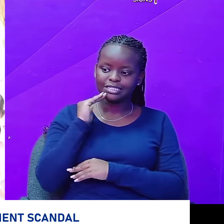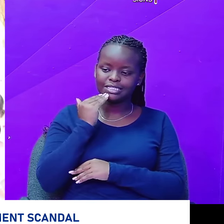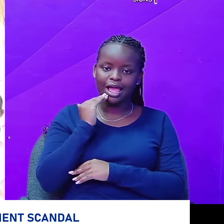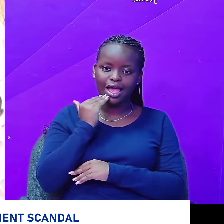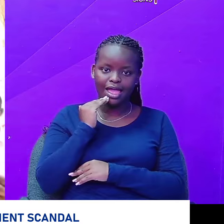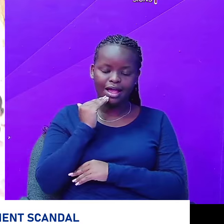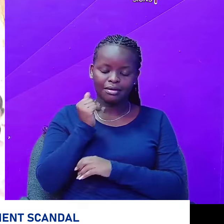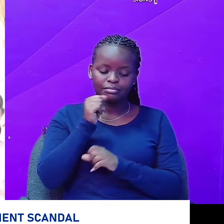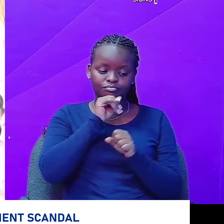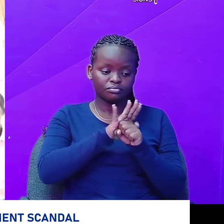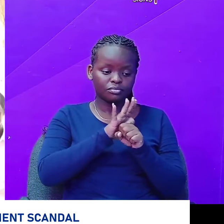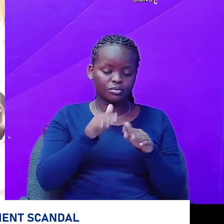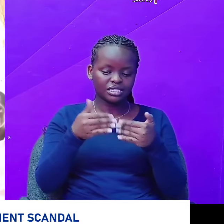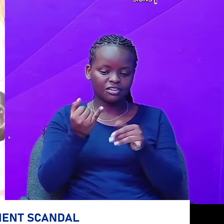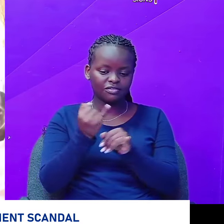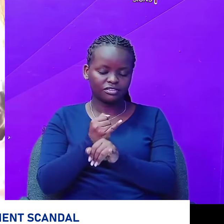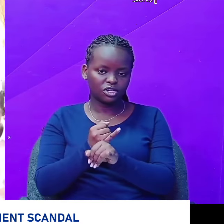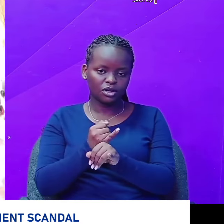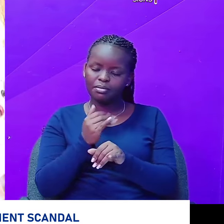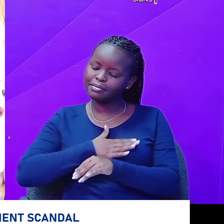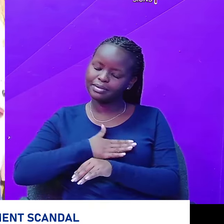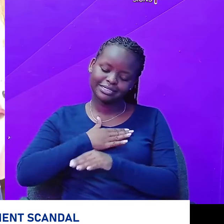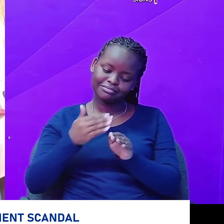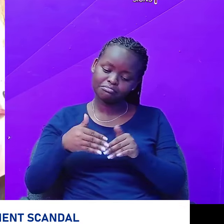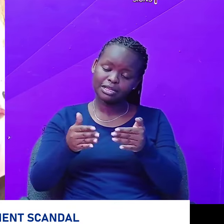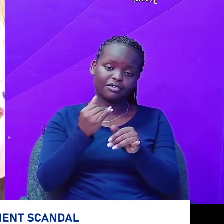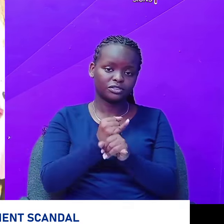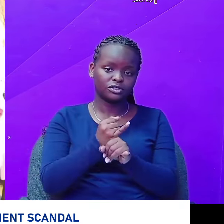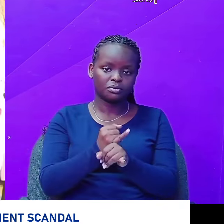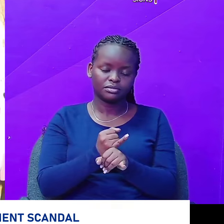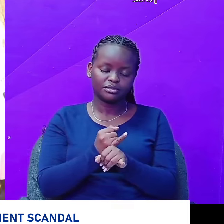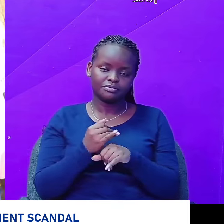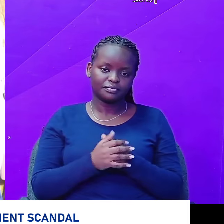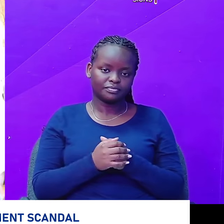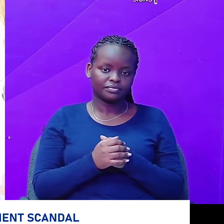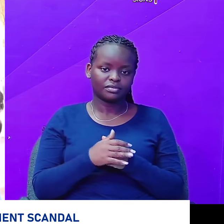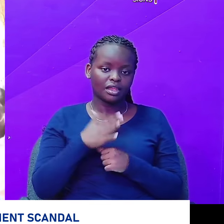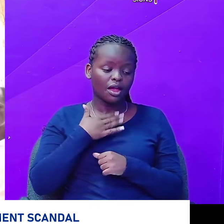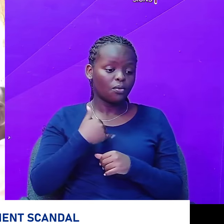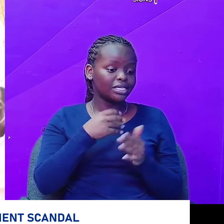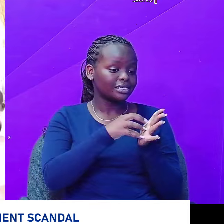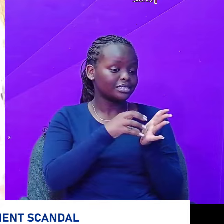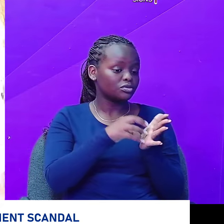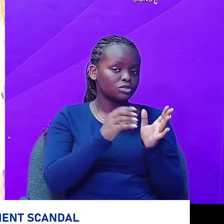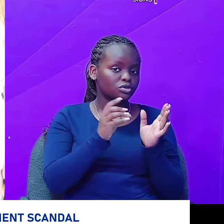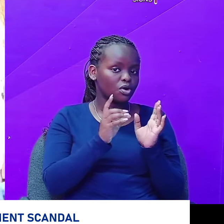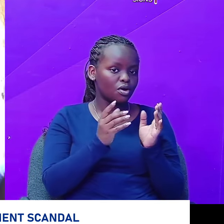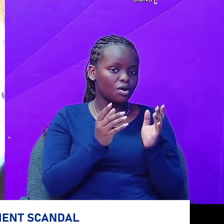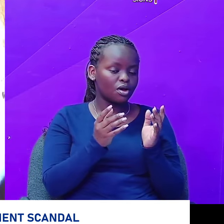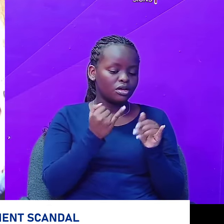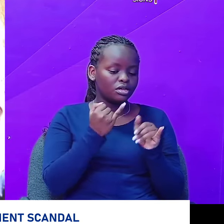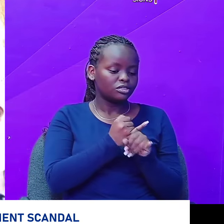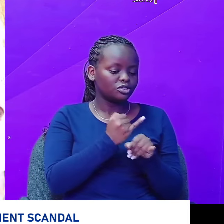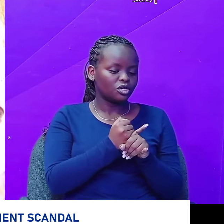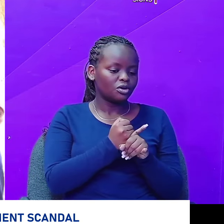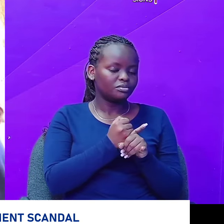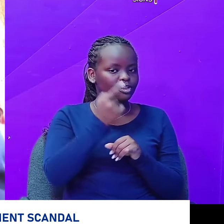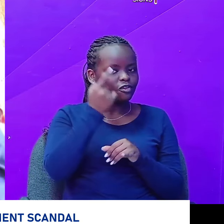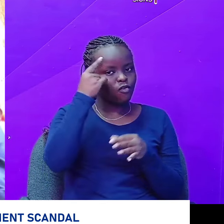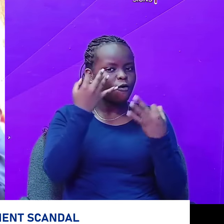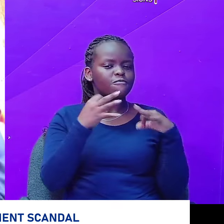you promise them some job, please give them those jobs. You know, we don't want a situation where jobs are for